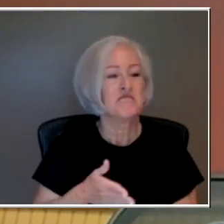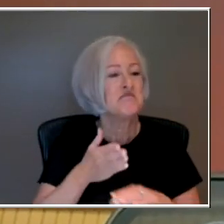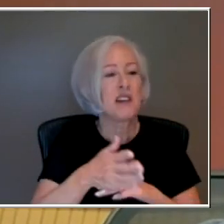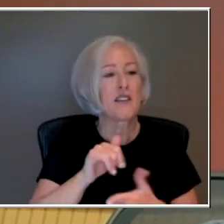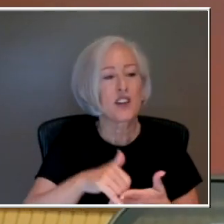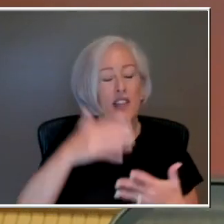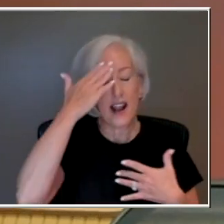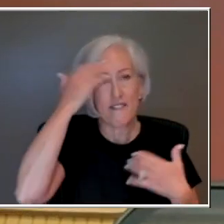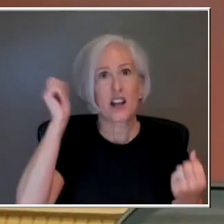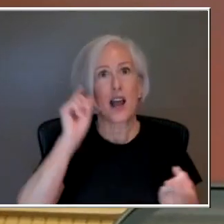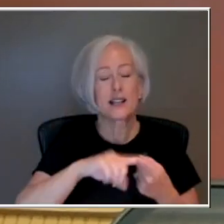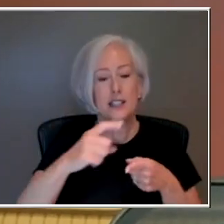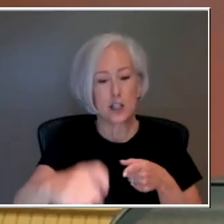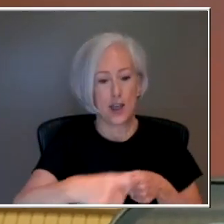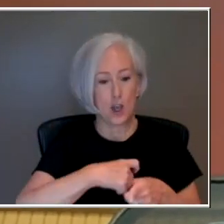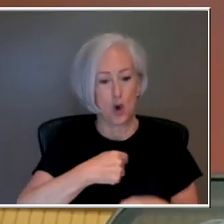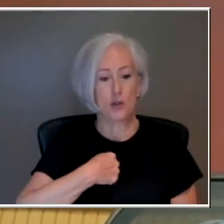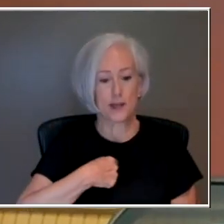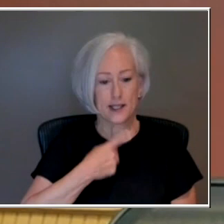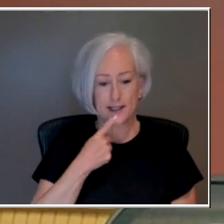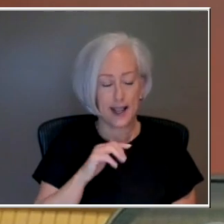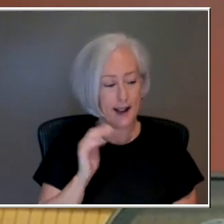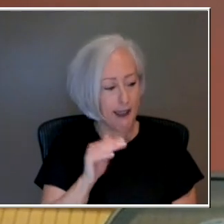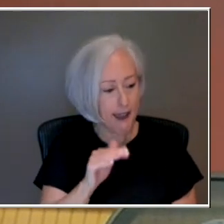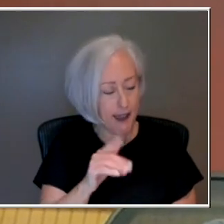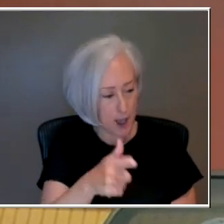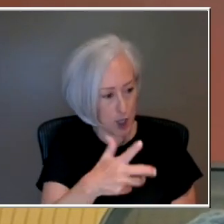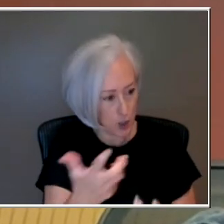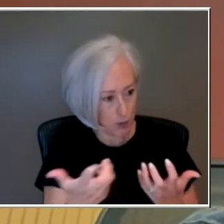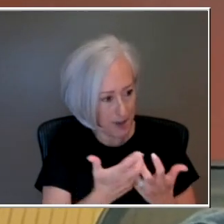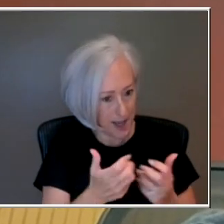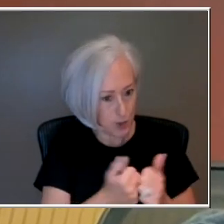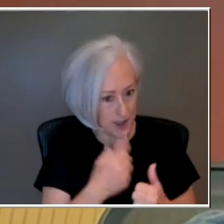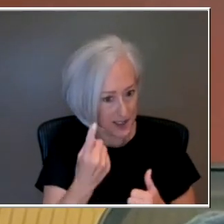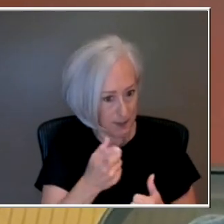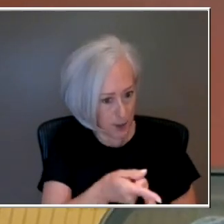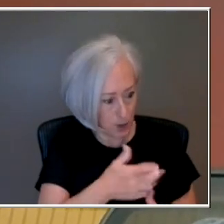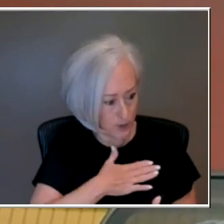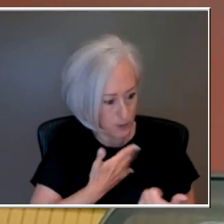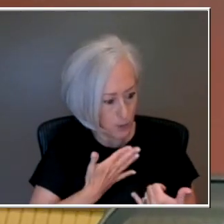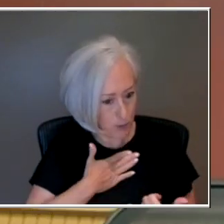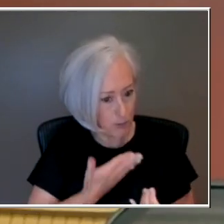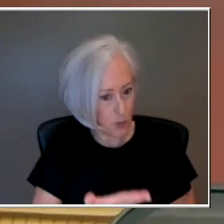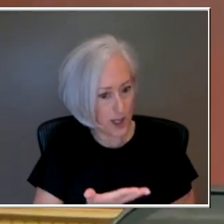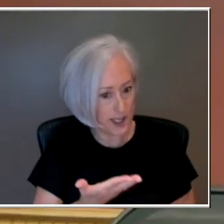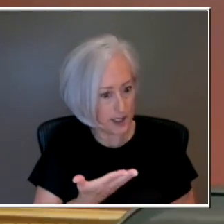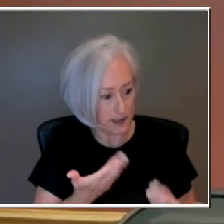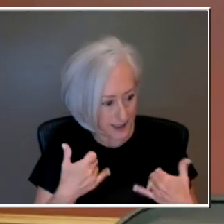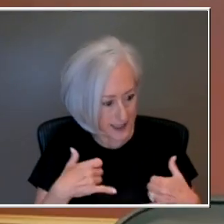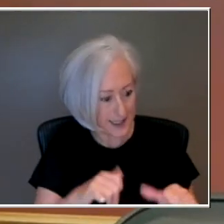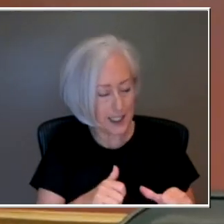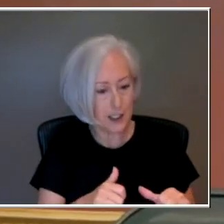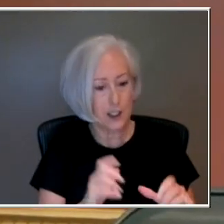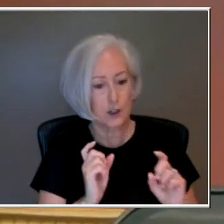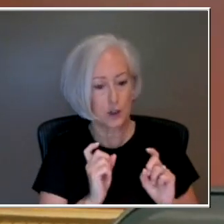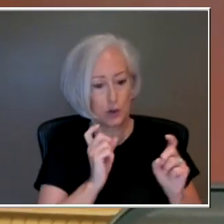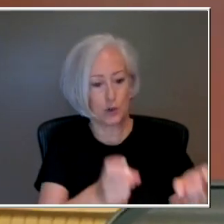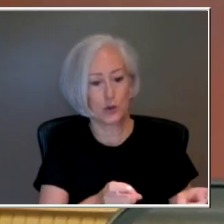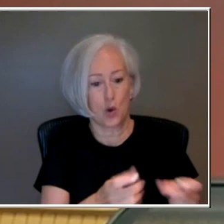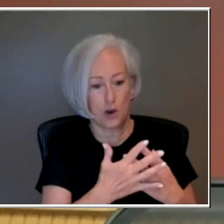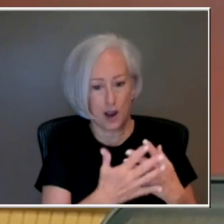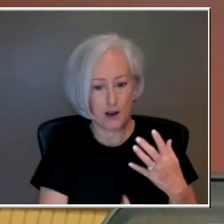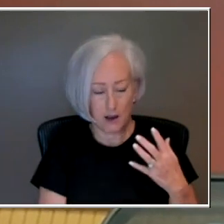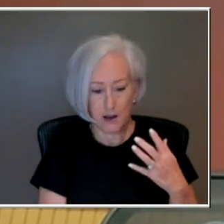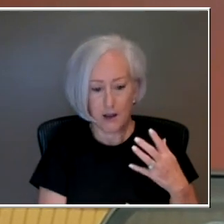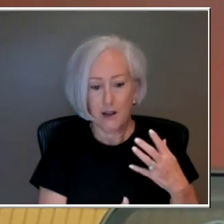until they called and said, "Hey, you've been matched with someone. Would you still be willing to donate?" And it was obviously a